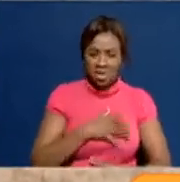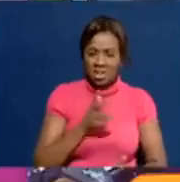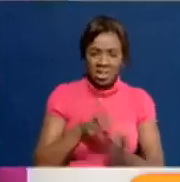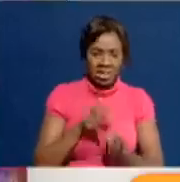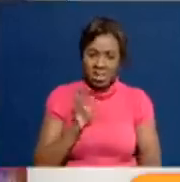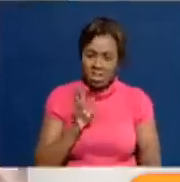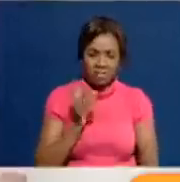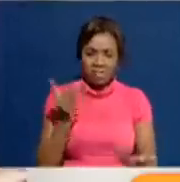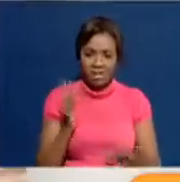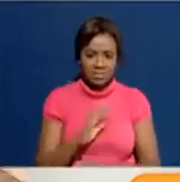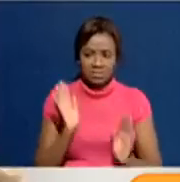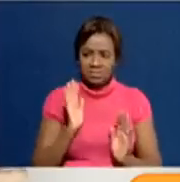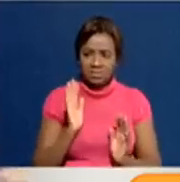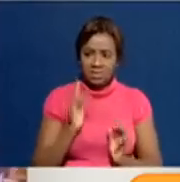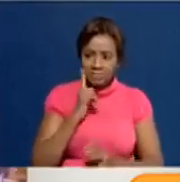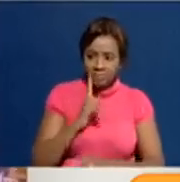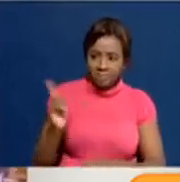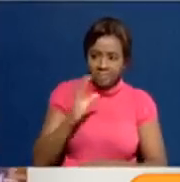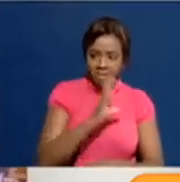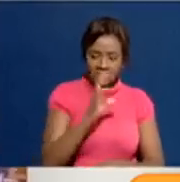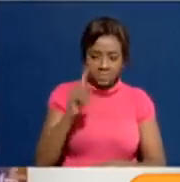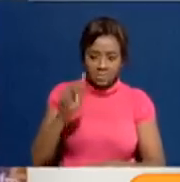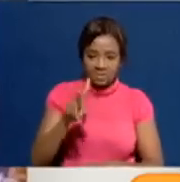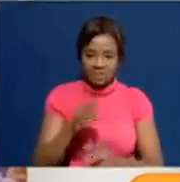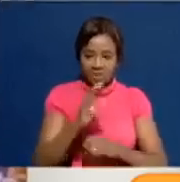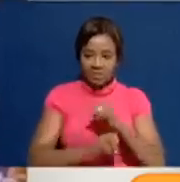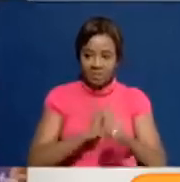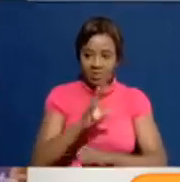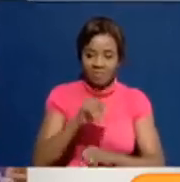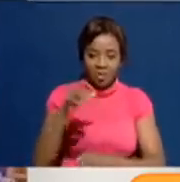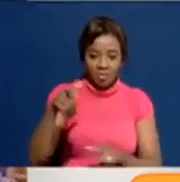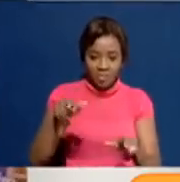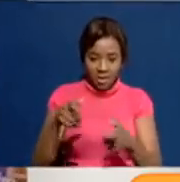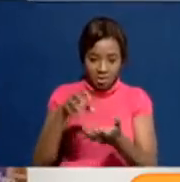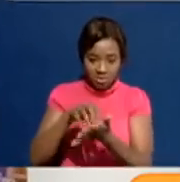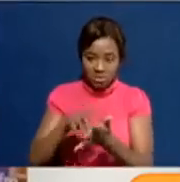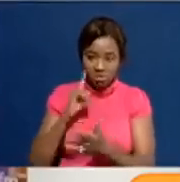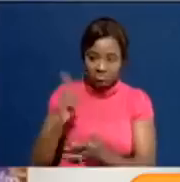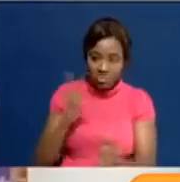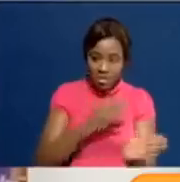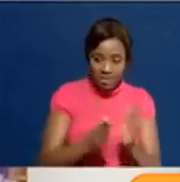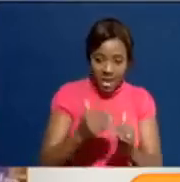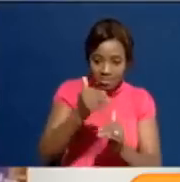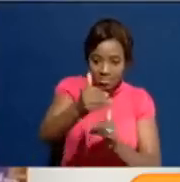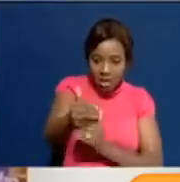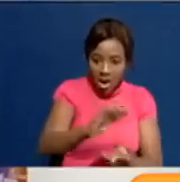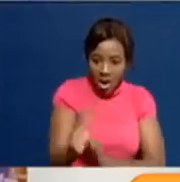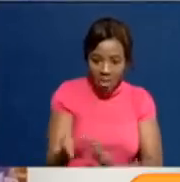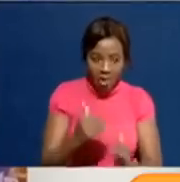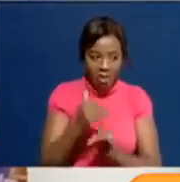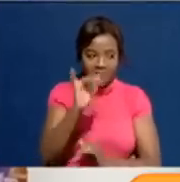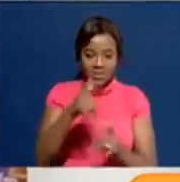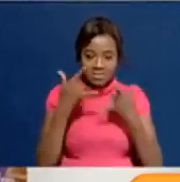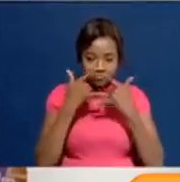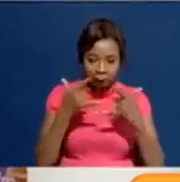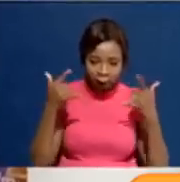la kusema. CCTV footage from the radio station shows the presenters contemplating their next move. What would follow is the masked